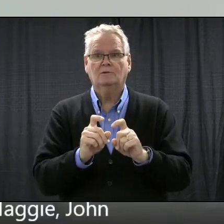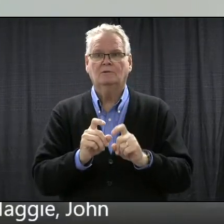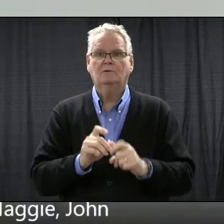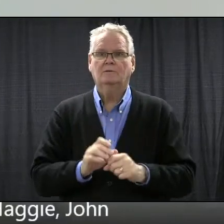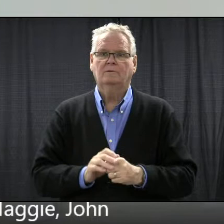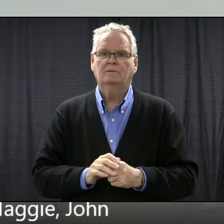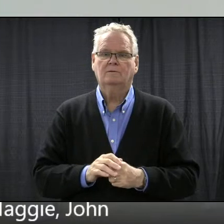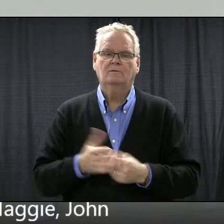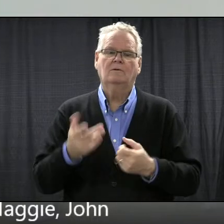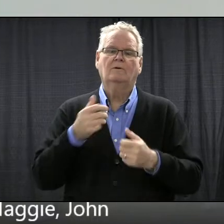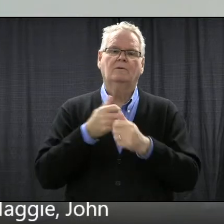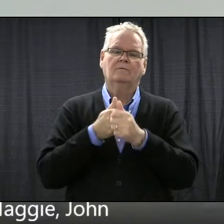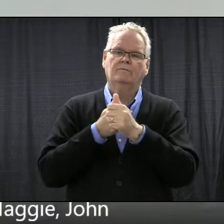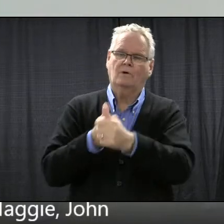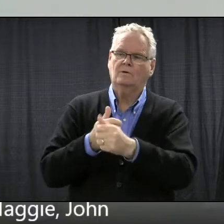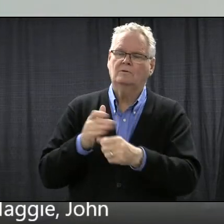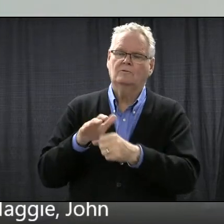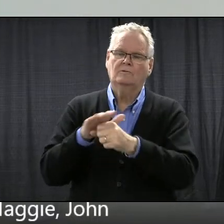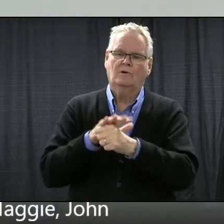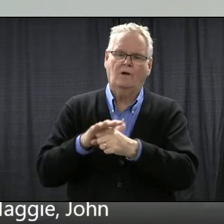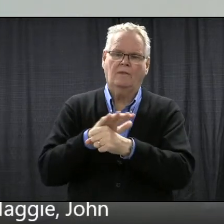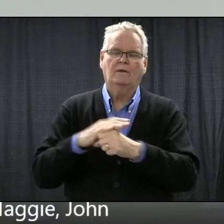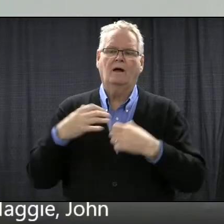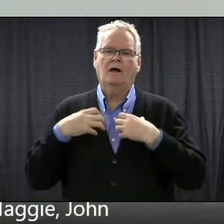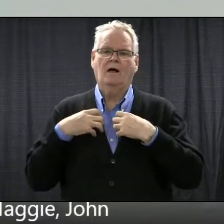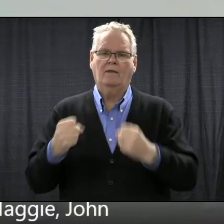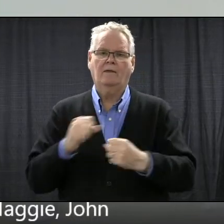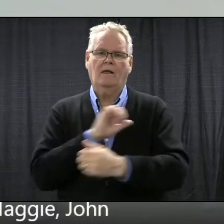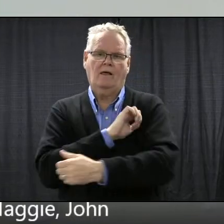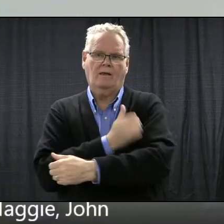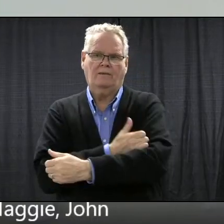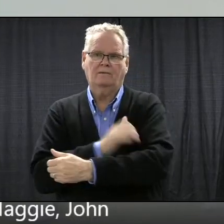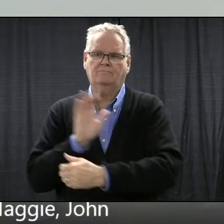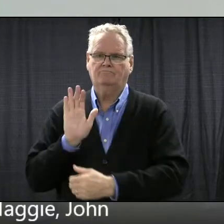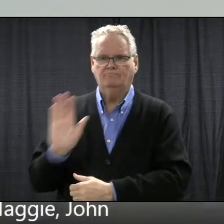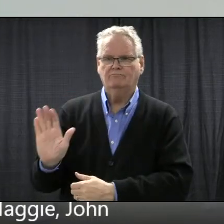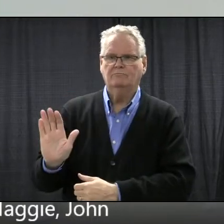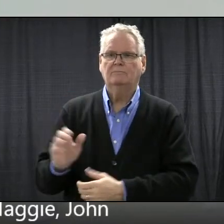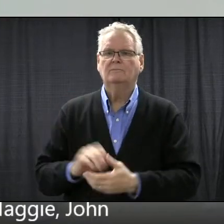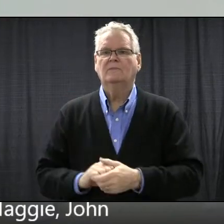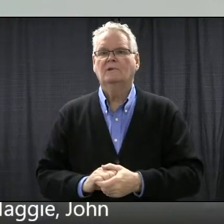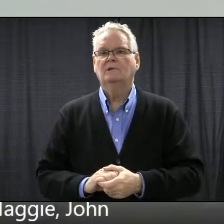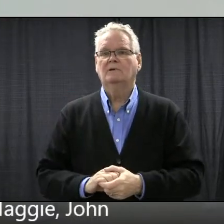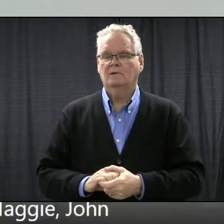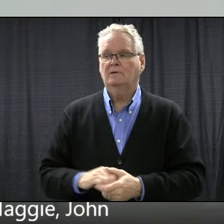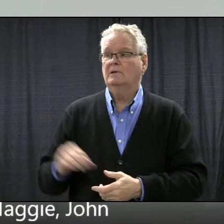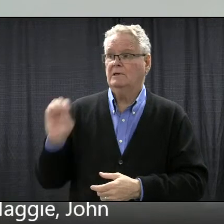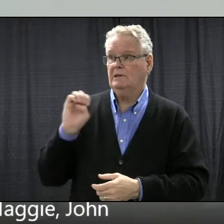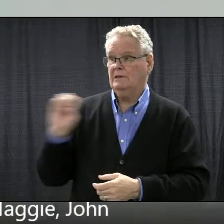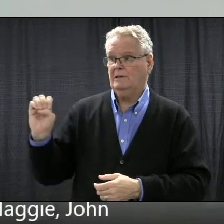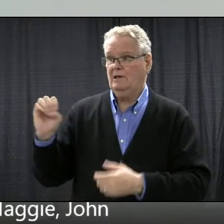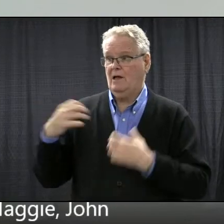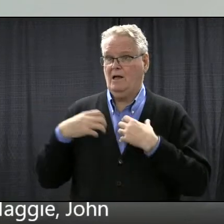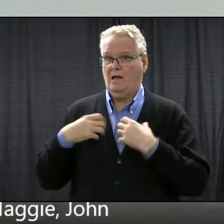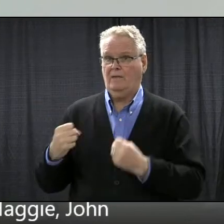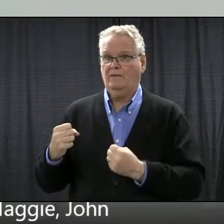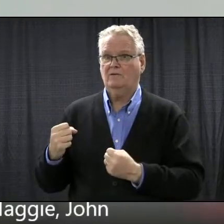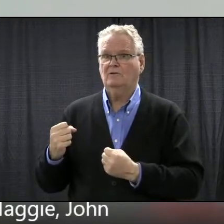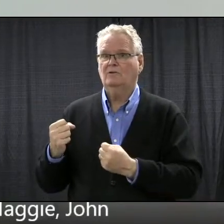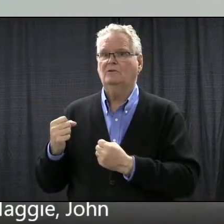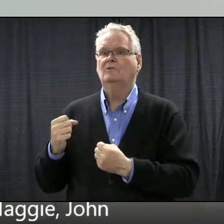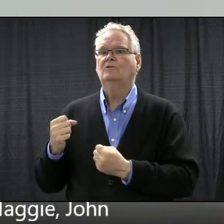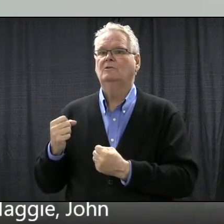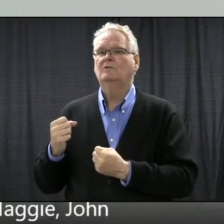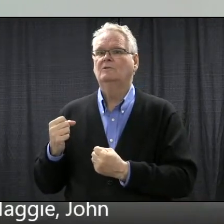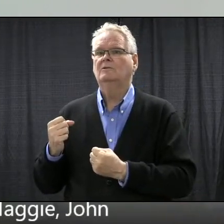that Eastern Health is setting up a drive-through facility. I have not yet seen the details of